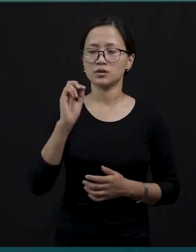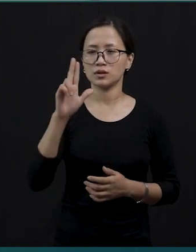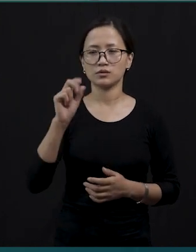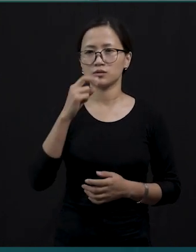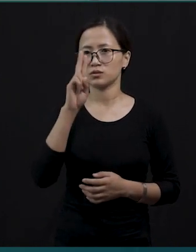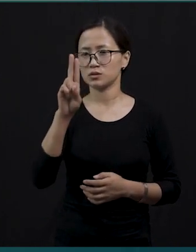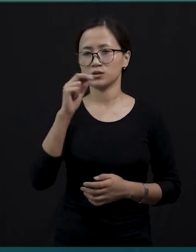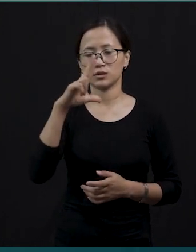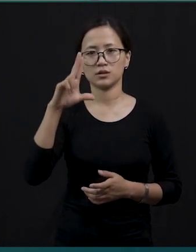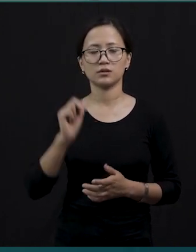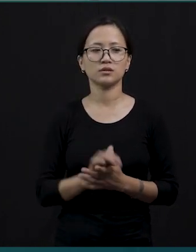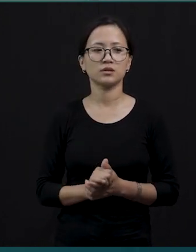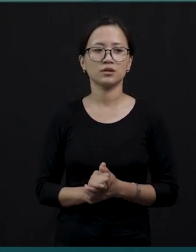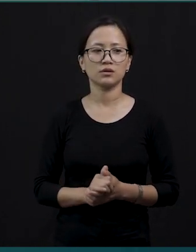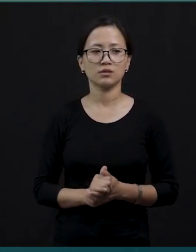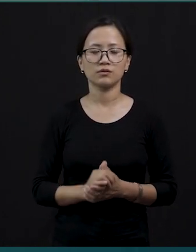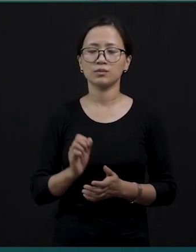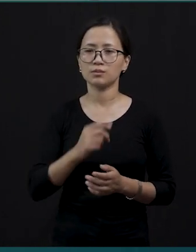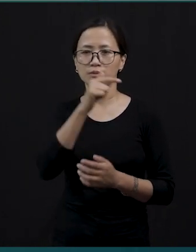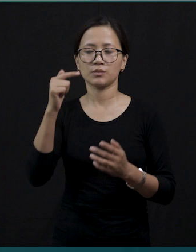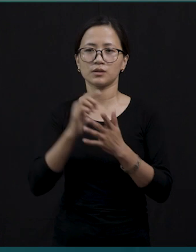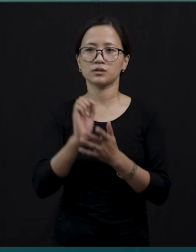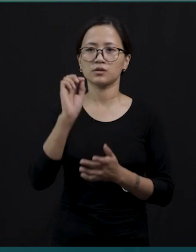5,828 minus